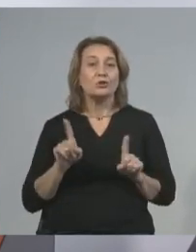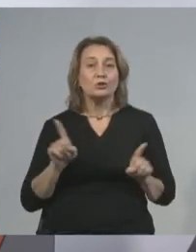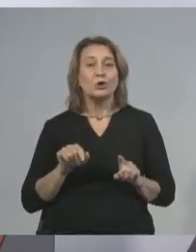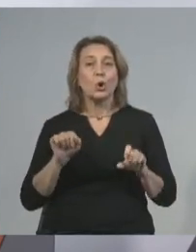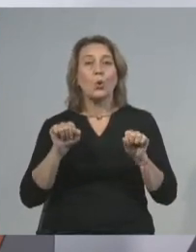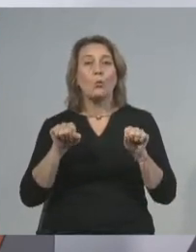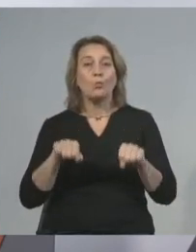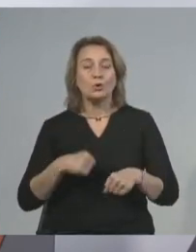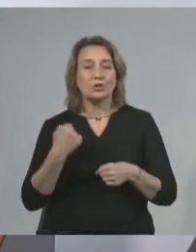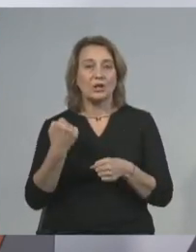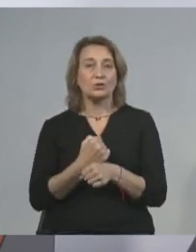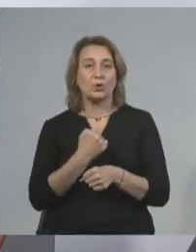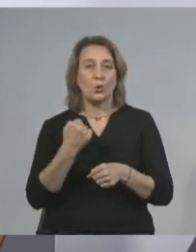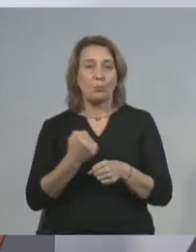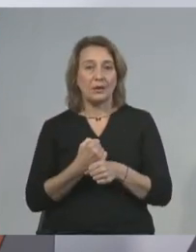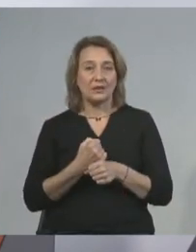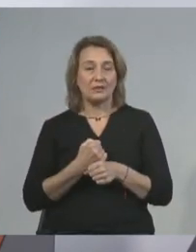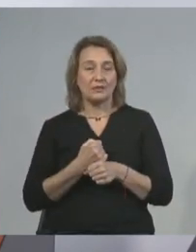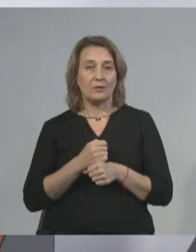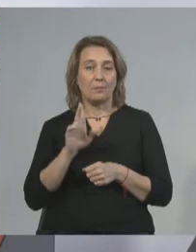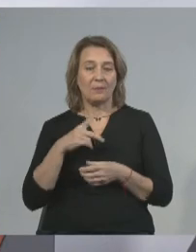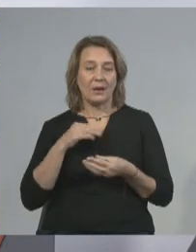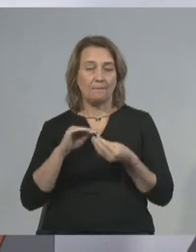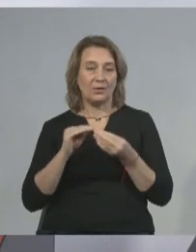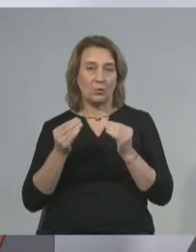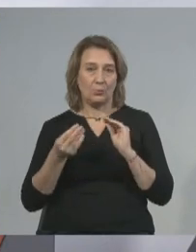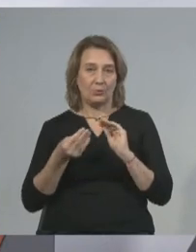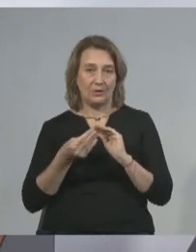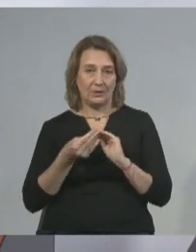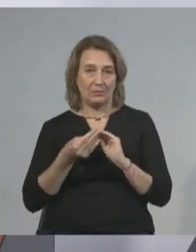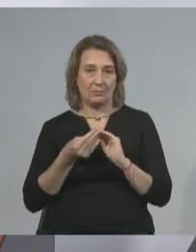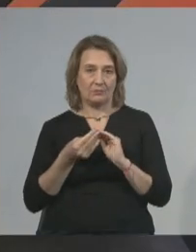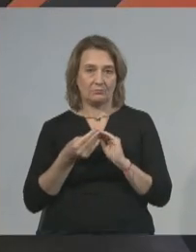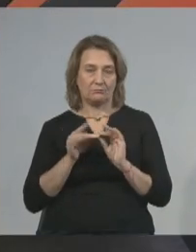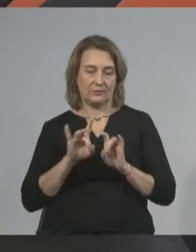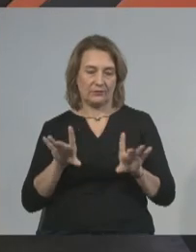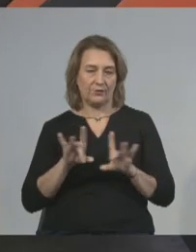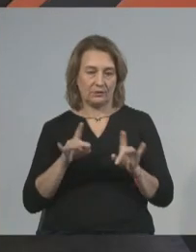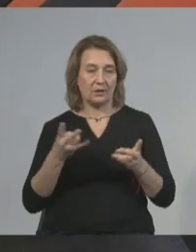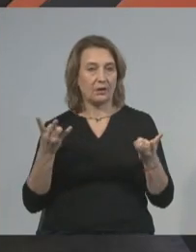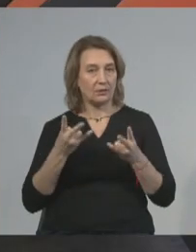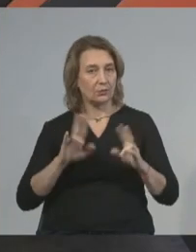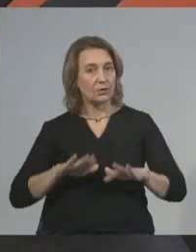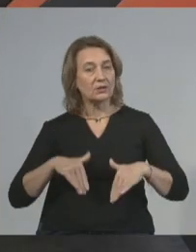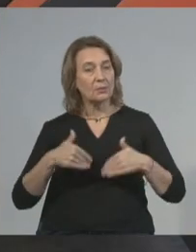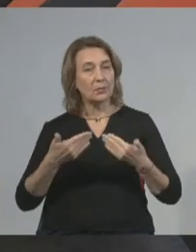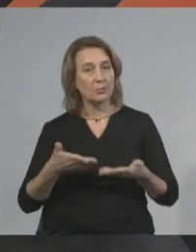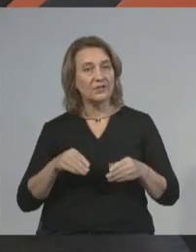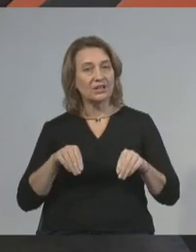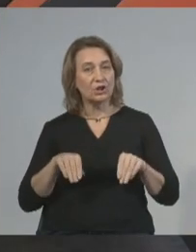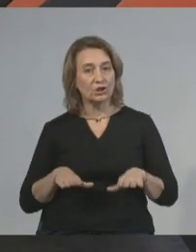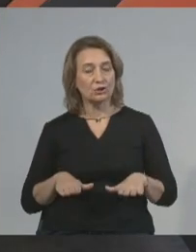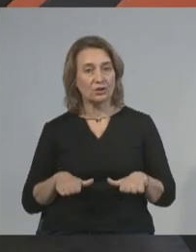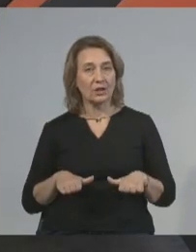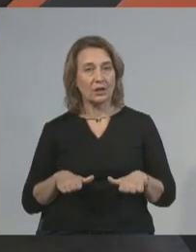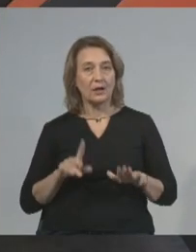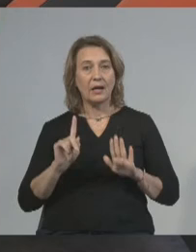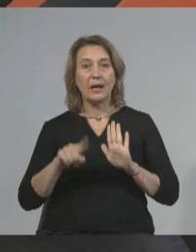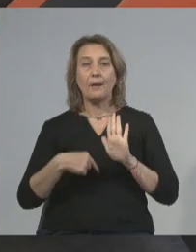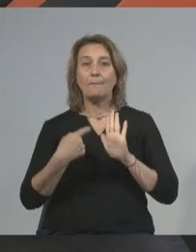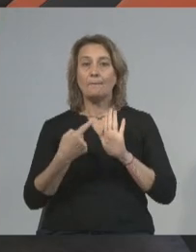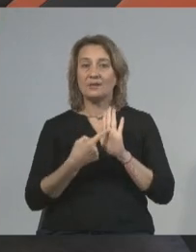now a part of minister of culture so what can be done because we have identified the problem but we are to offer some